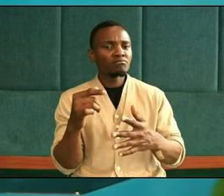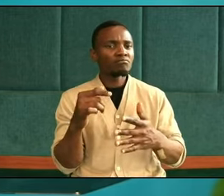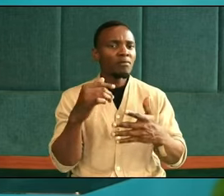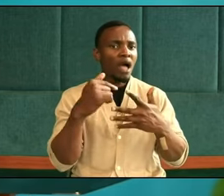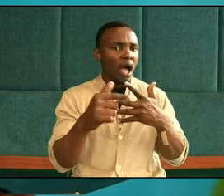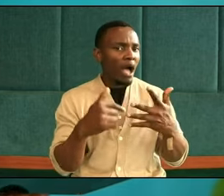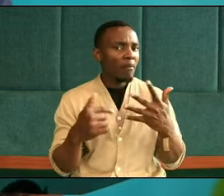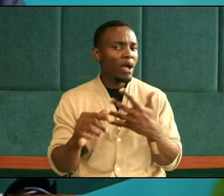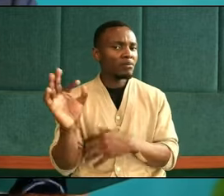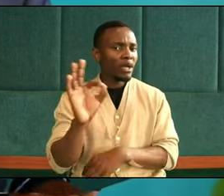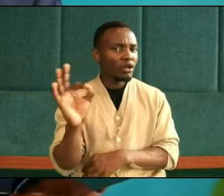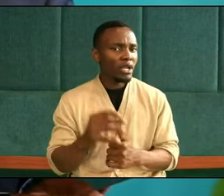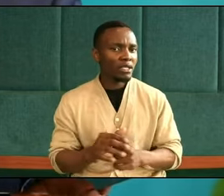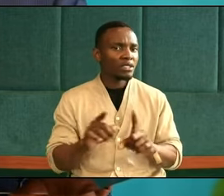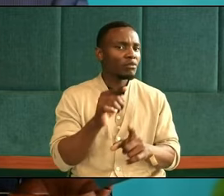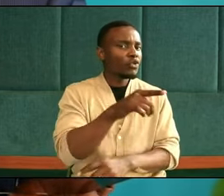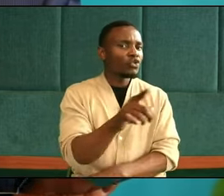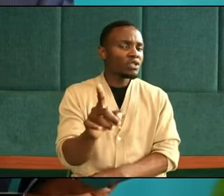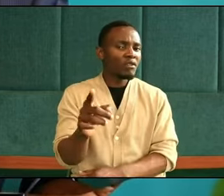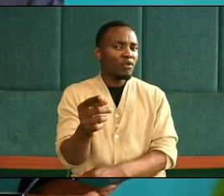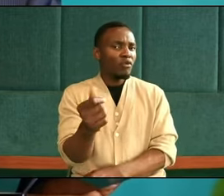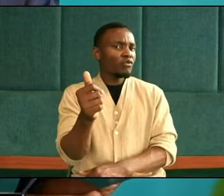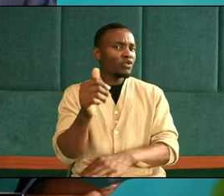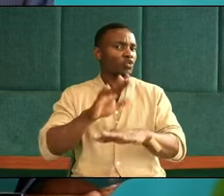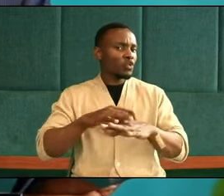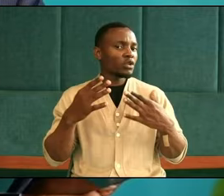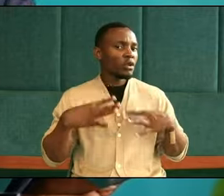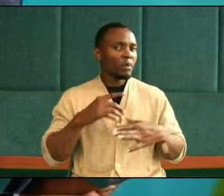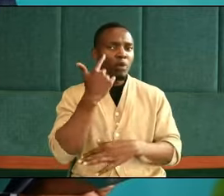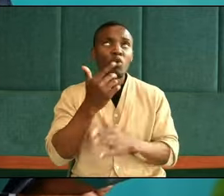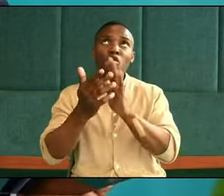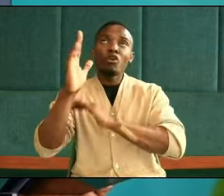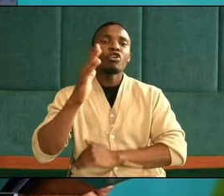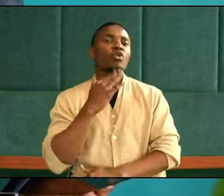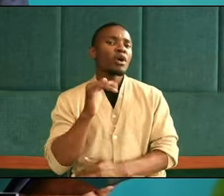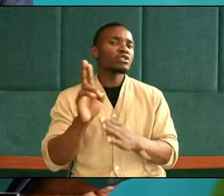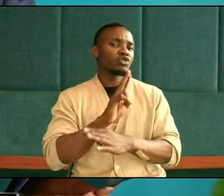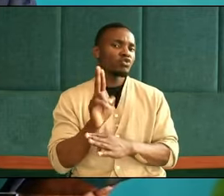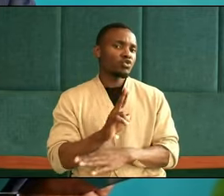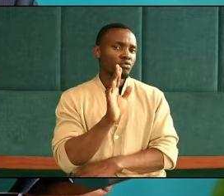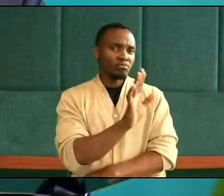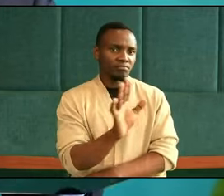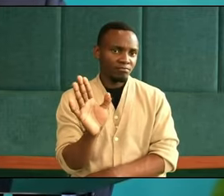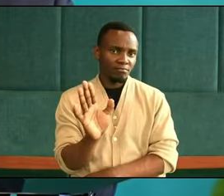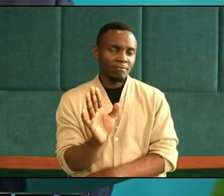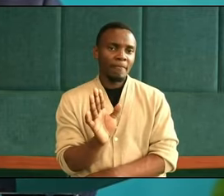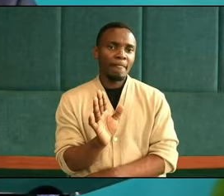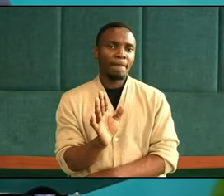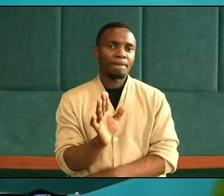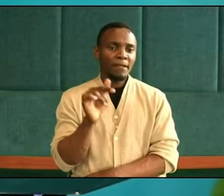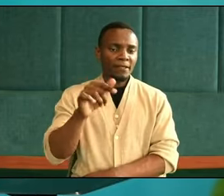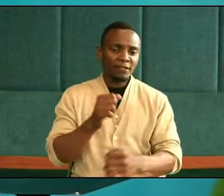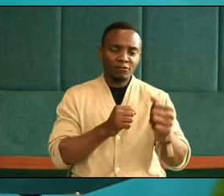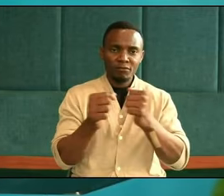you among these few good men that God will want to enlist in his cause in this battle that